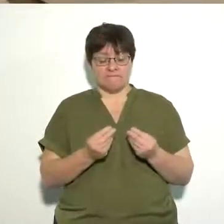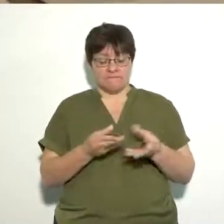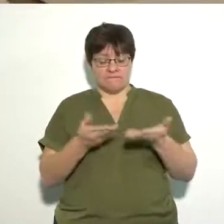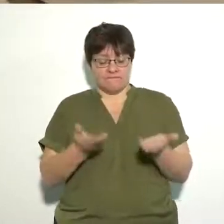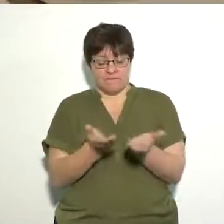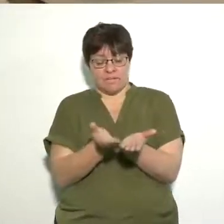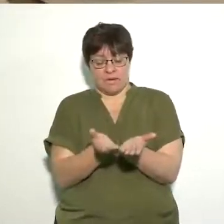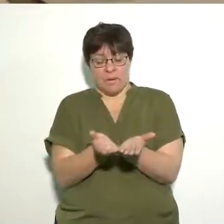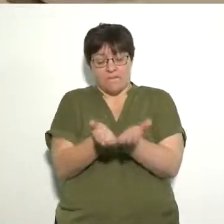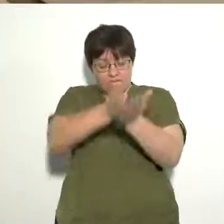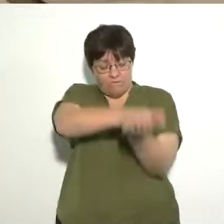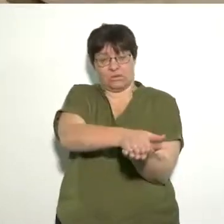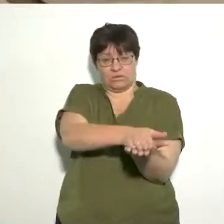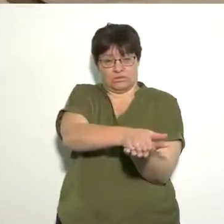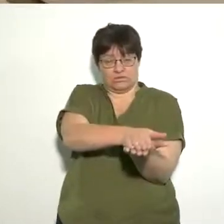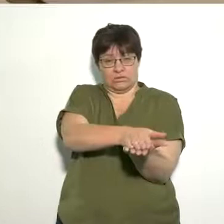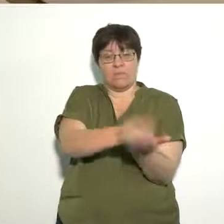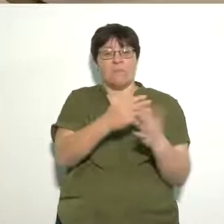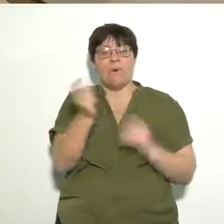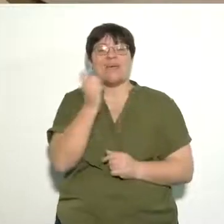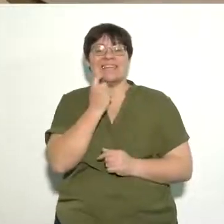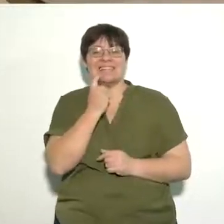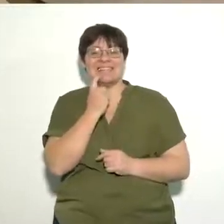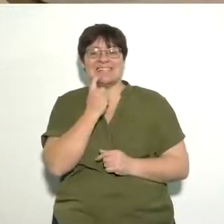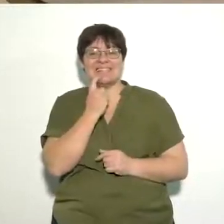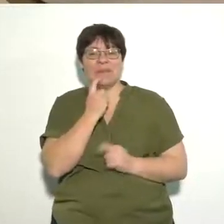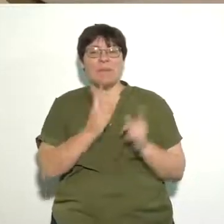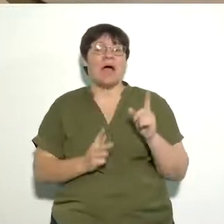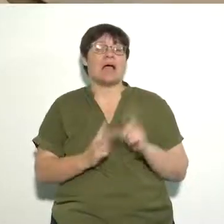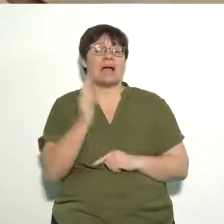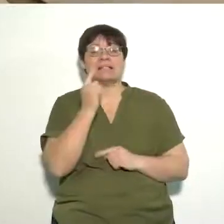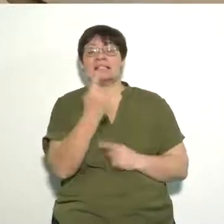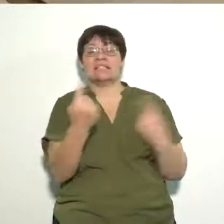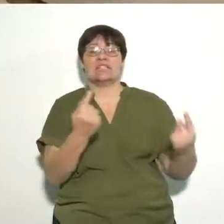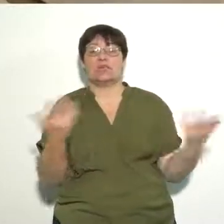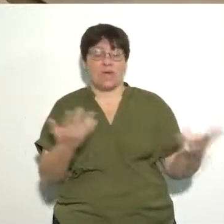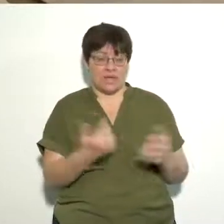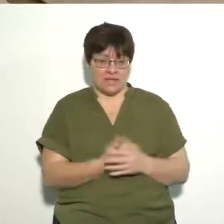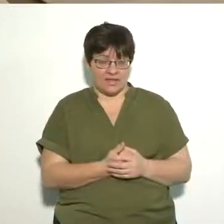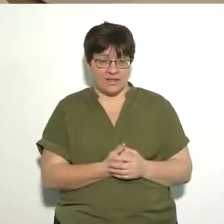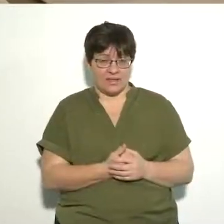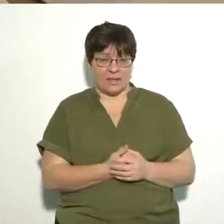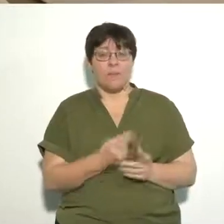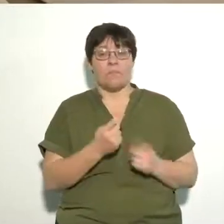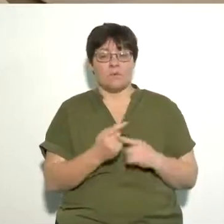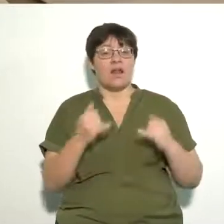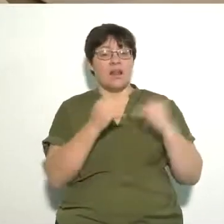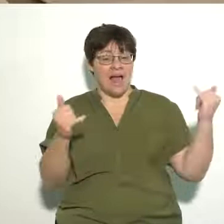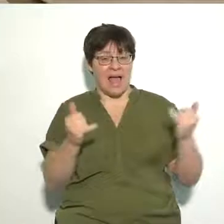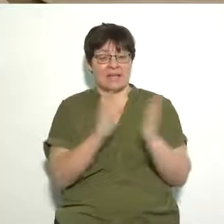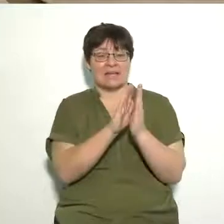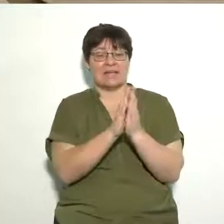in the middle just to make it easier for me to know where to cut each piece. But that also becomes your line of